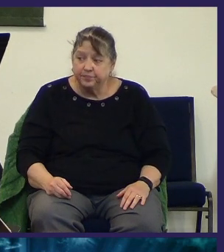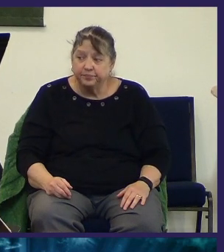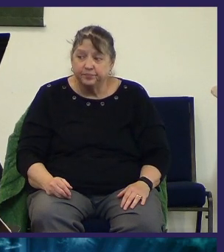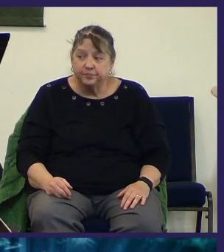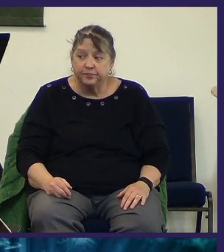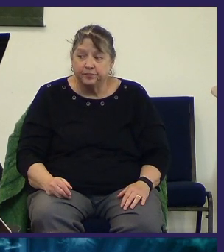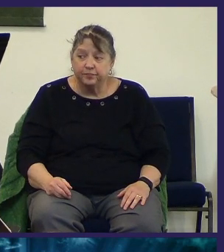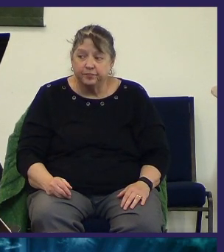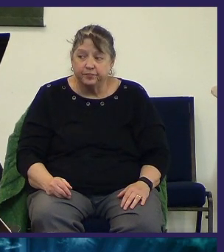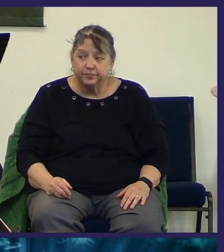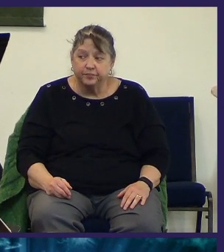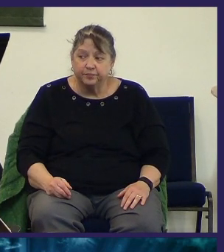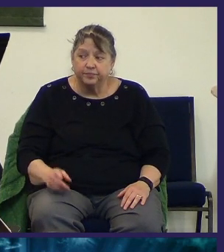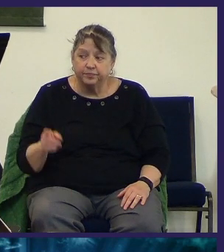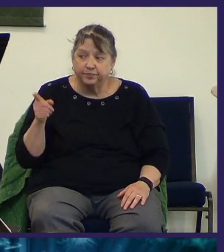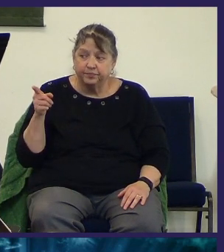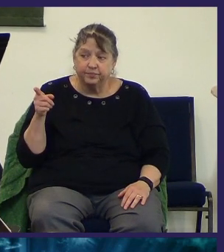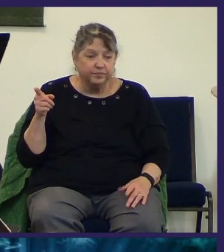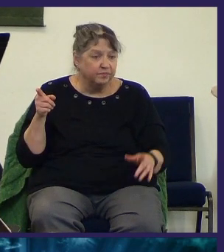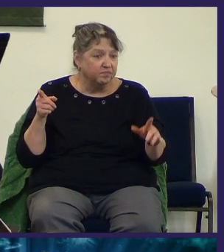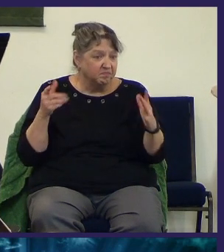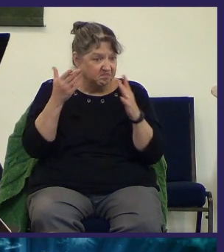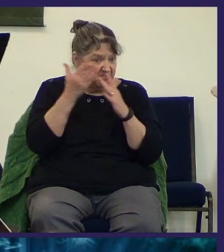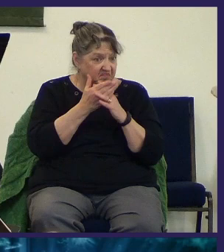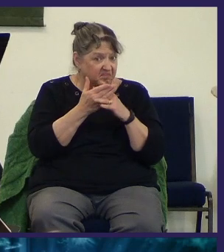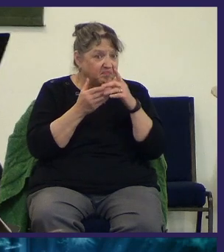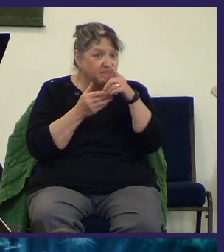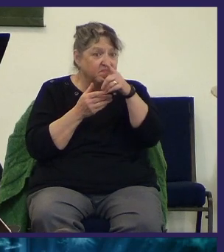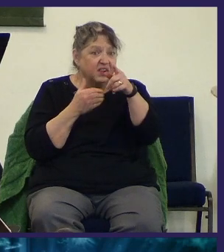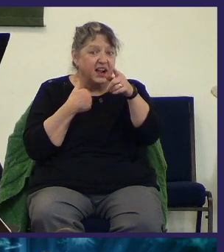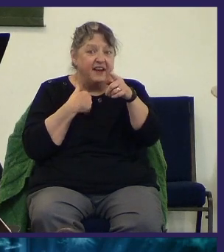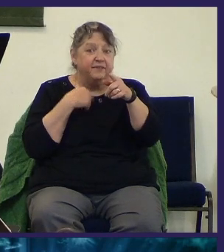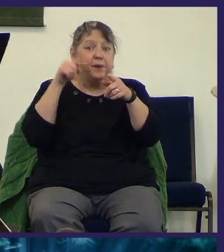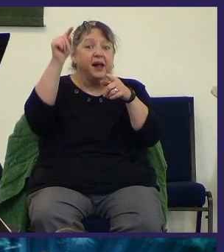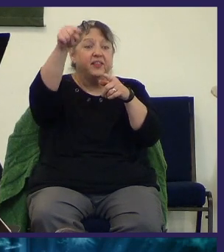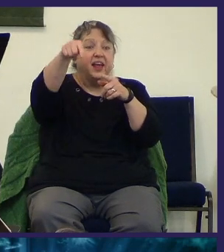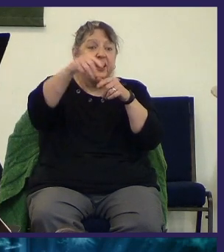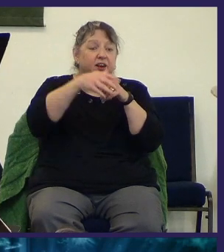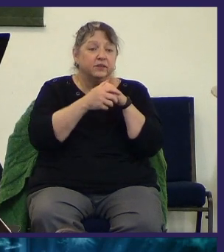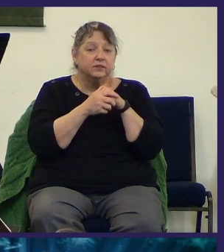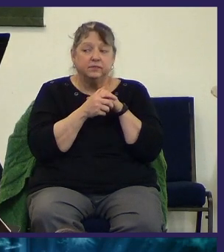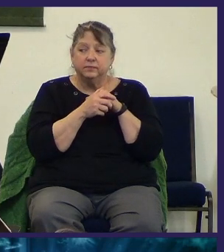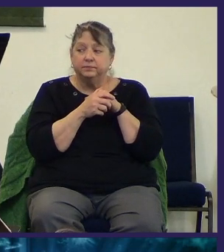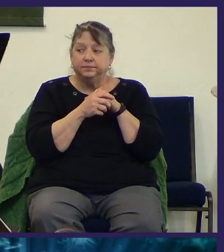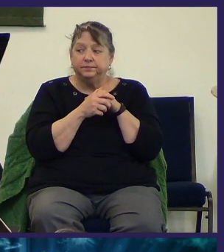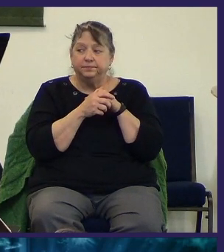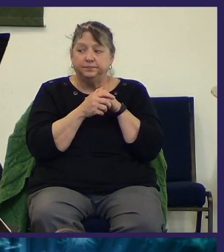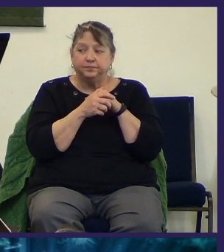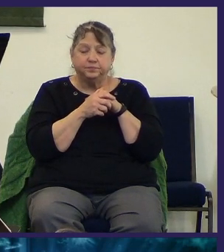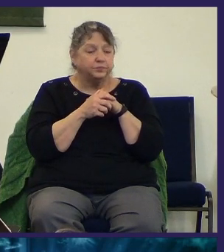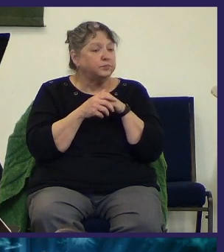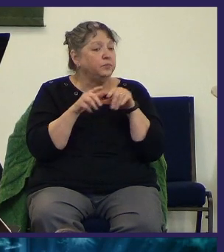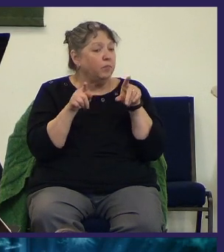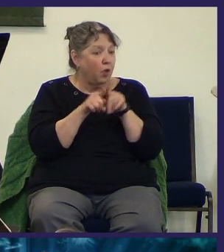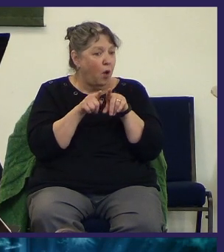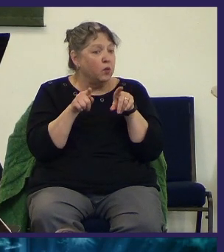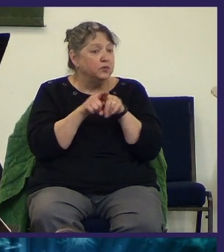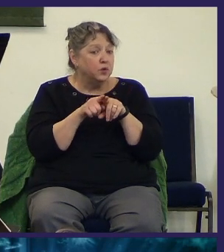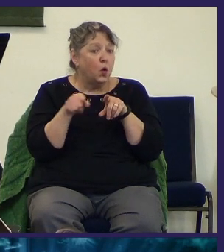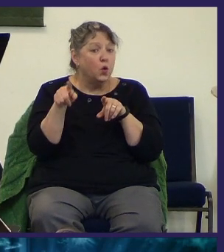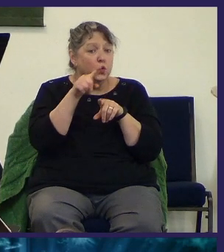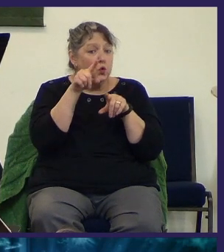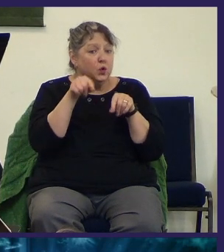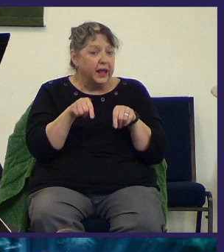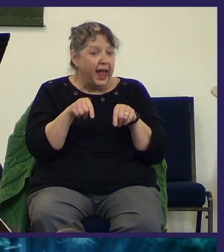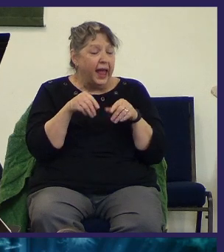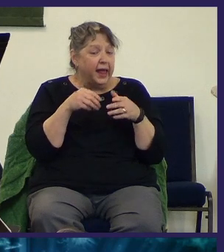we uh some are laying on the back table but they're also has a self-addressed envelope so